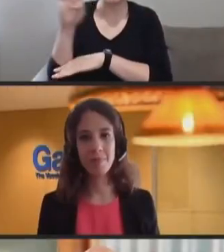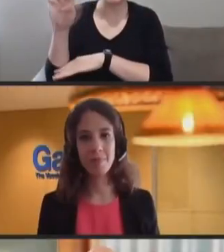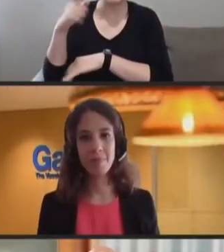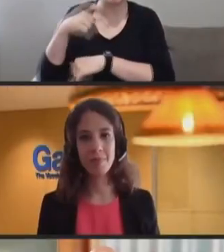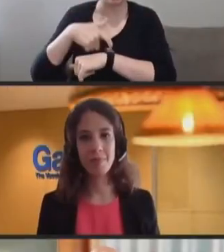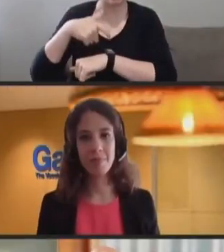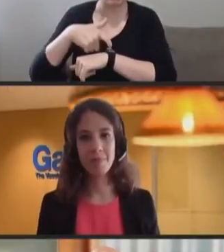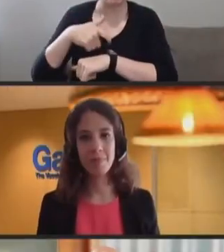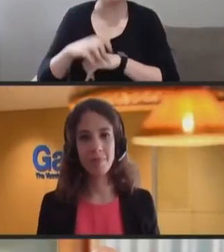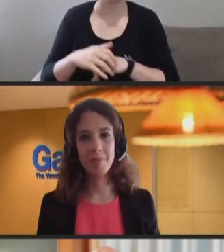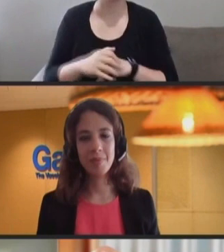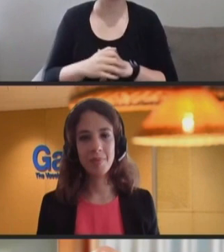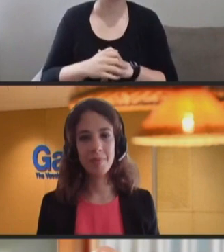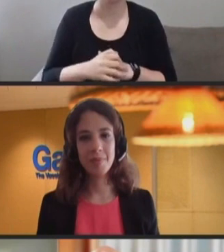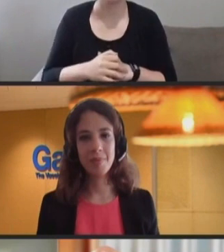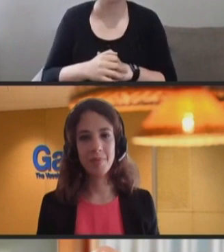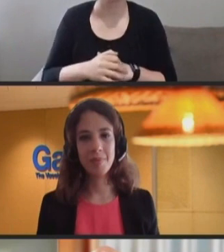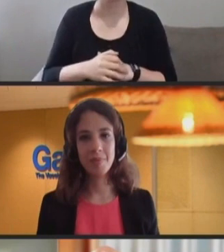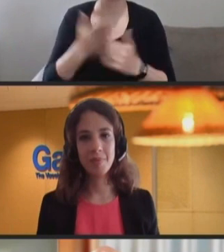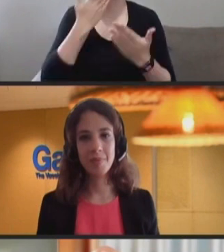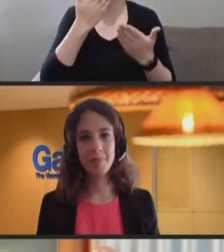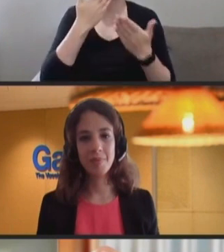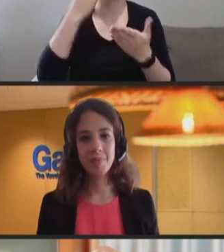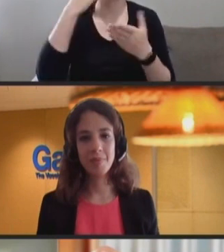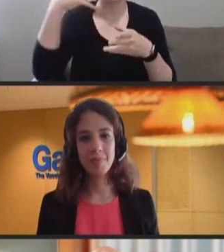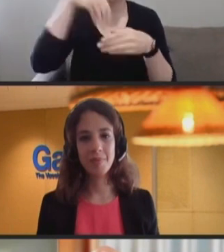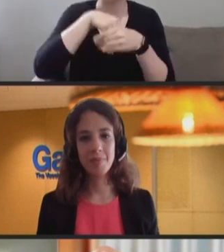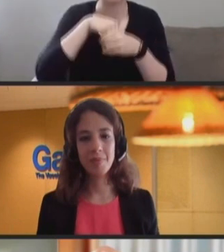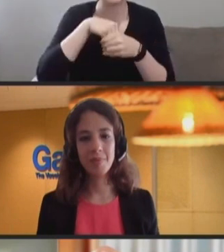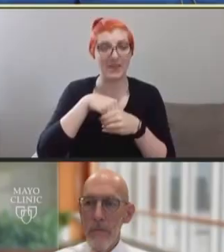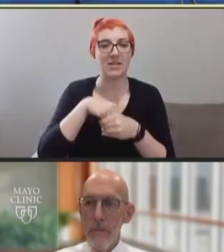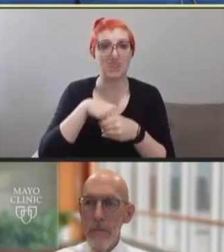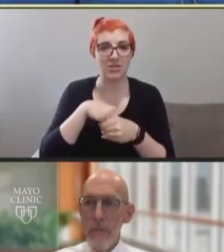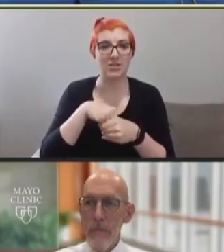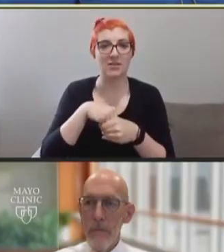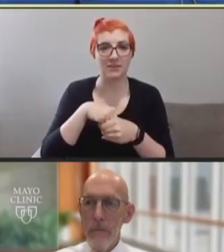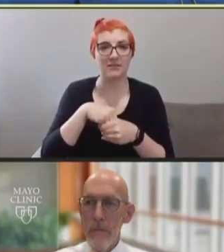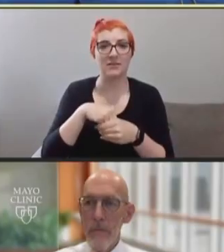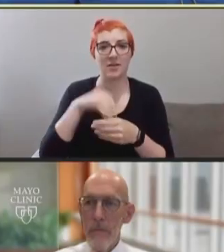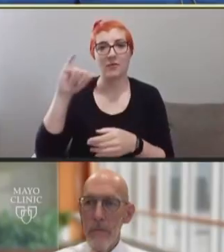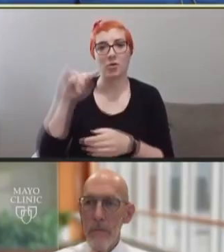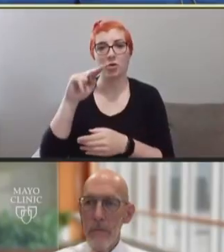Time. Thank you for your participation in our June NVAC meeting.